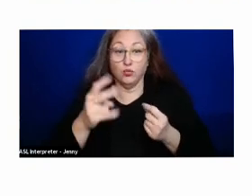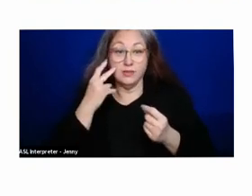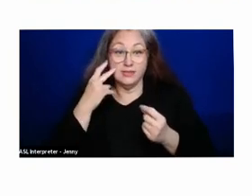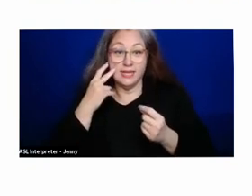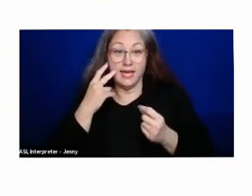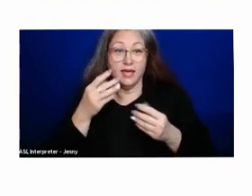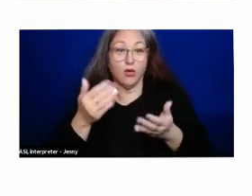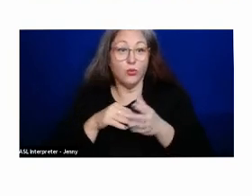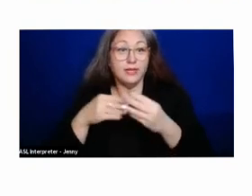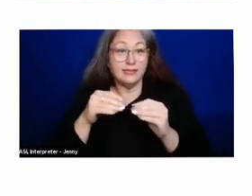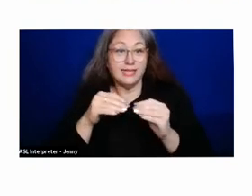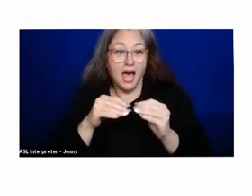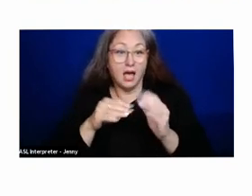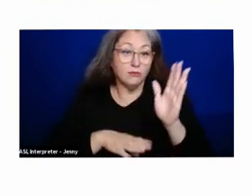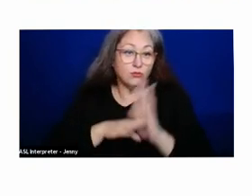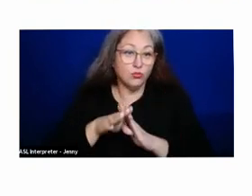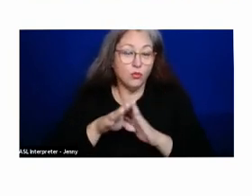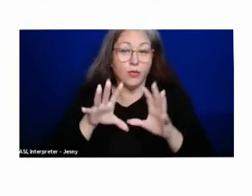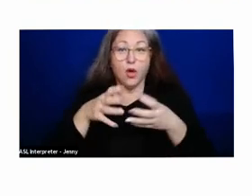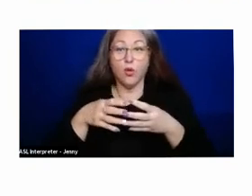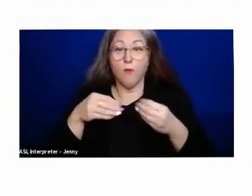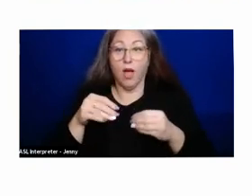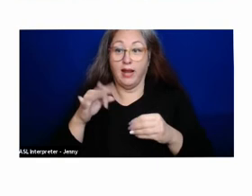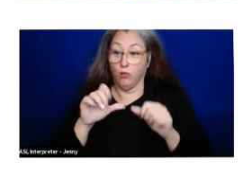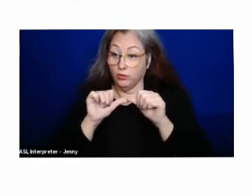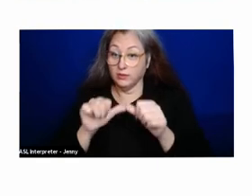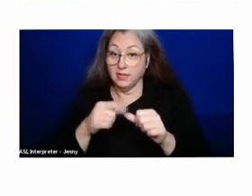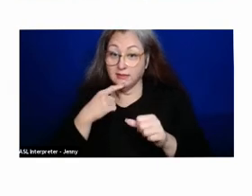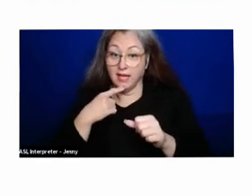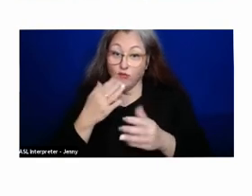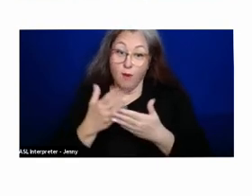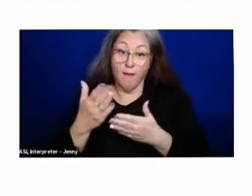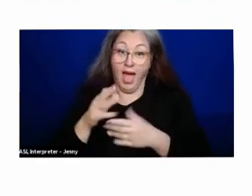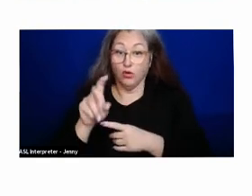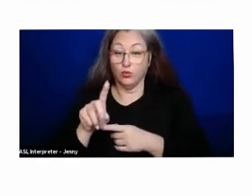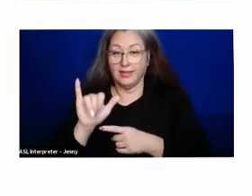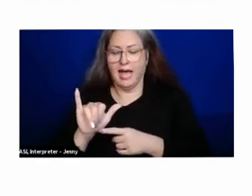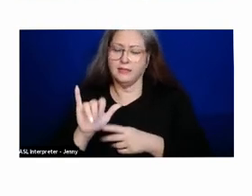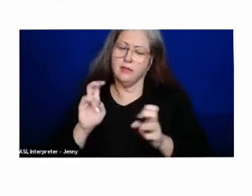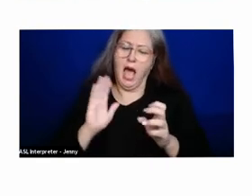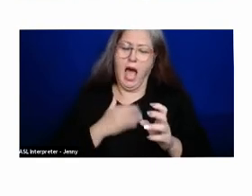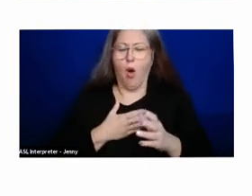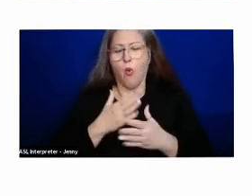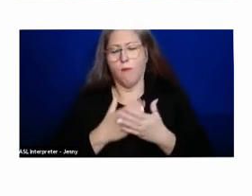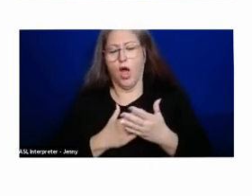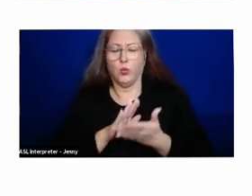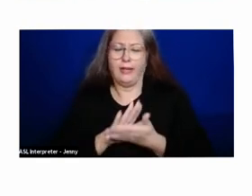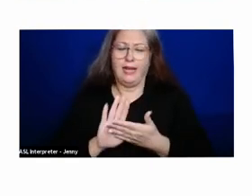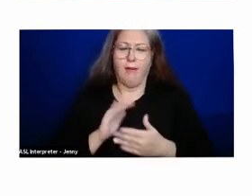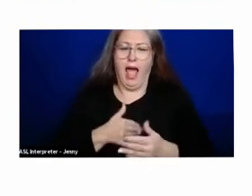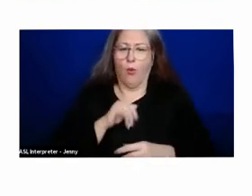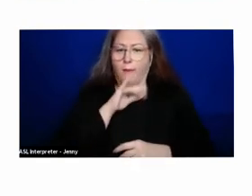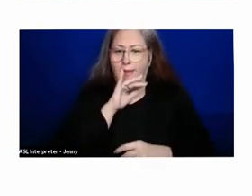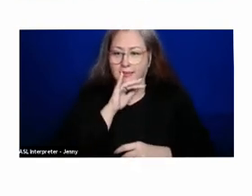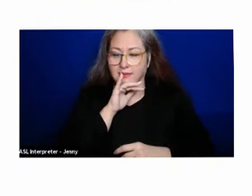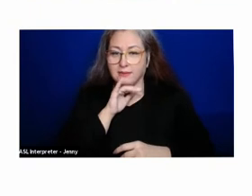here in the global north? If the global north is going to say that buying used is about doing our part to clean up the mess we made, which is the